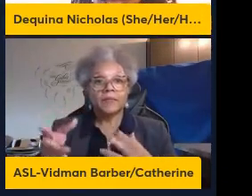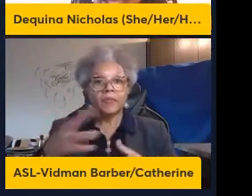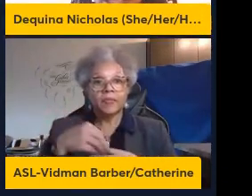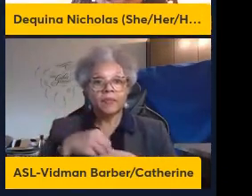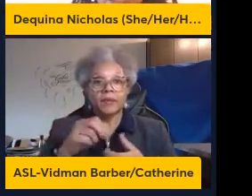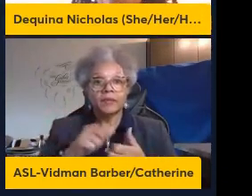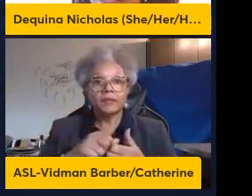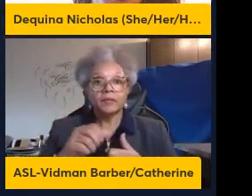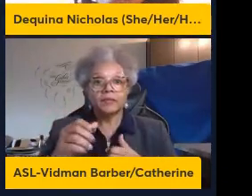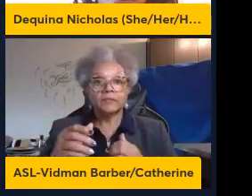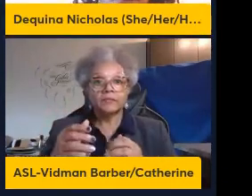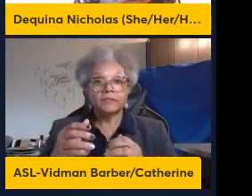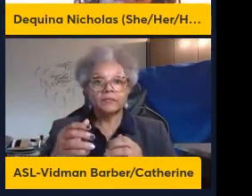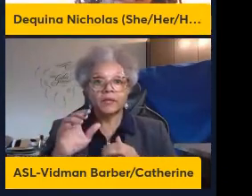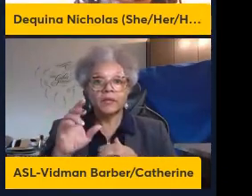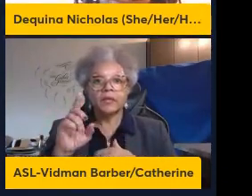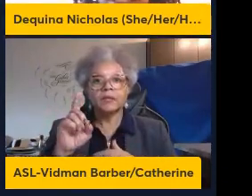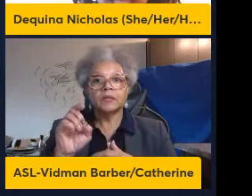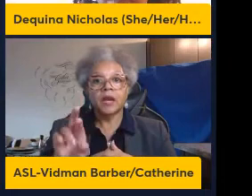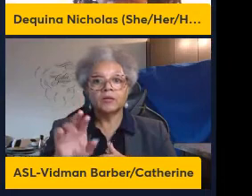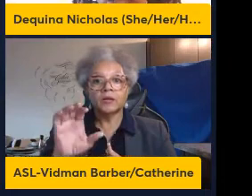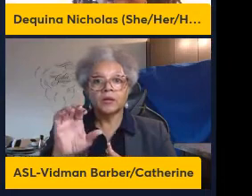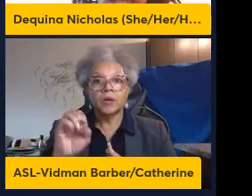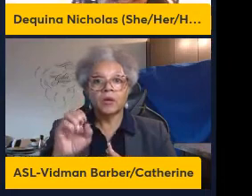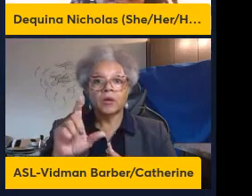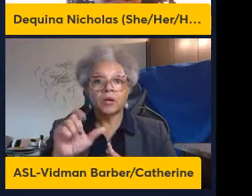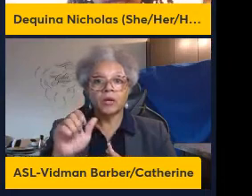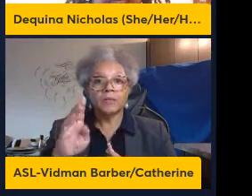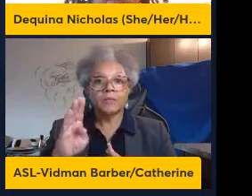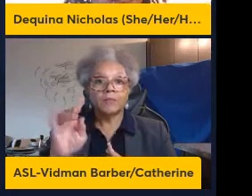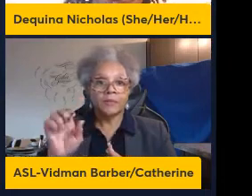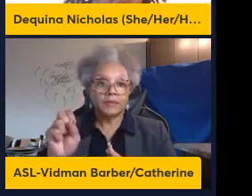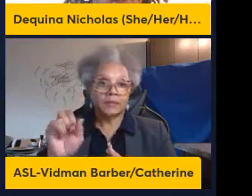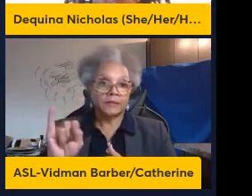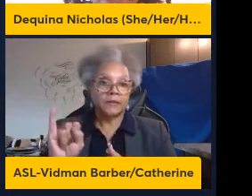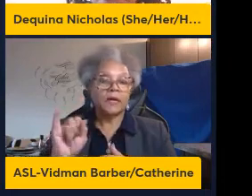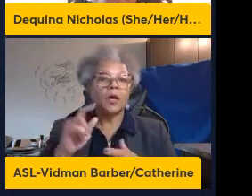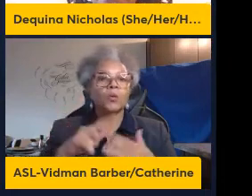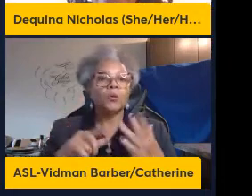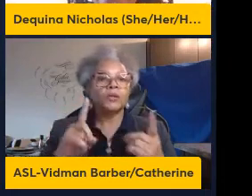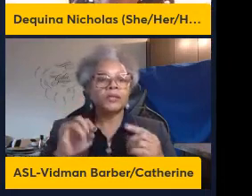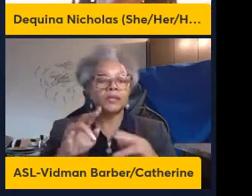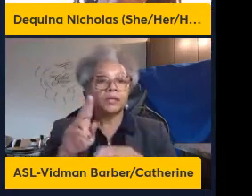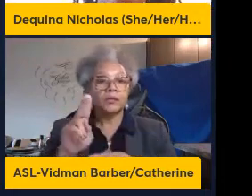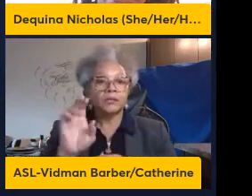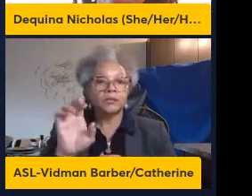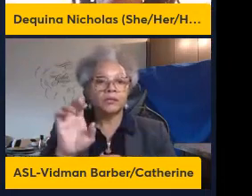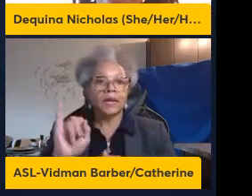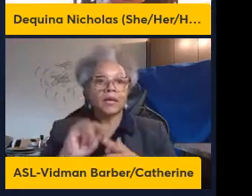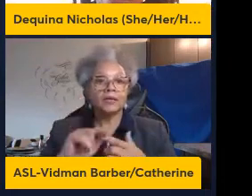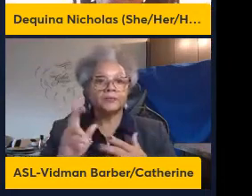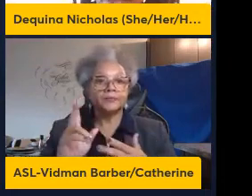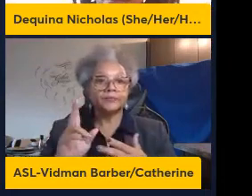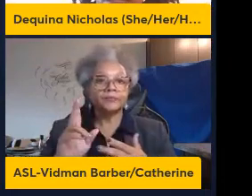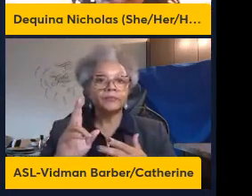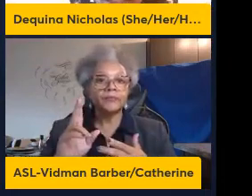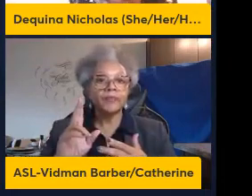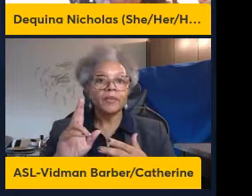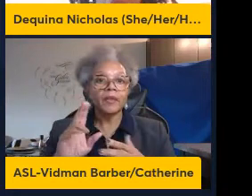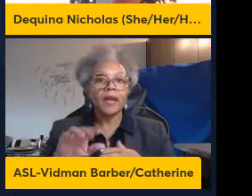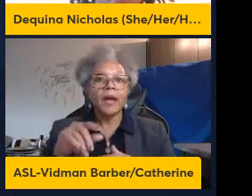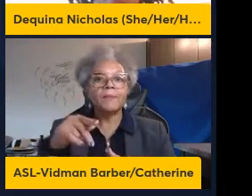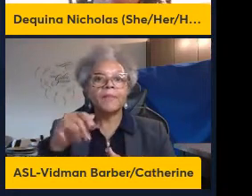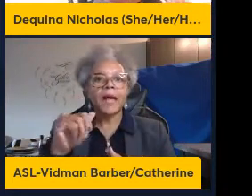at UCI. And basically what we're doing is adapting a piezoelectric printer so that we